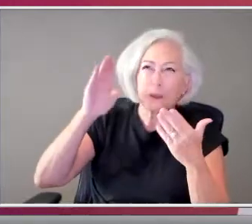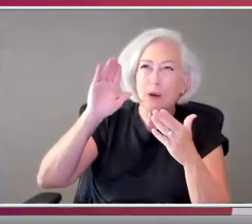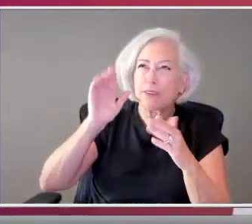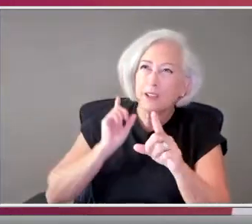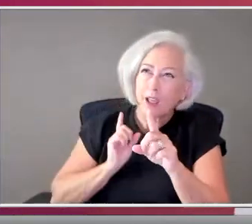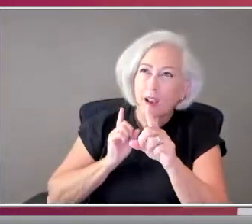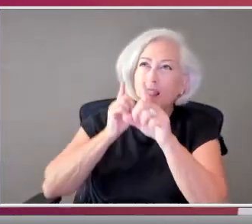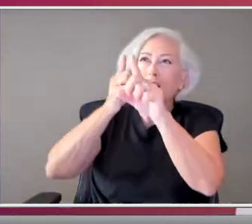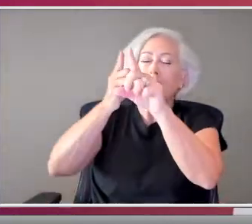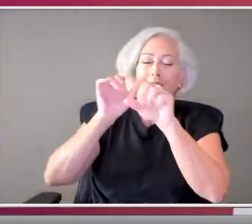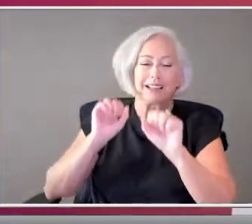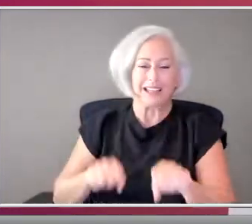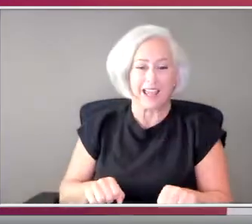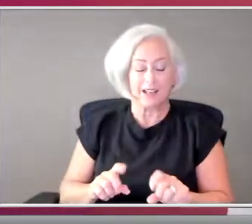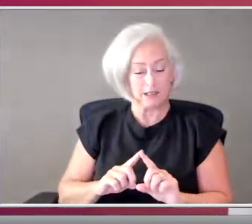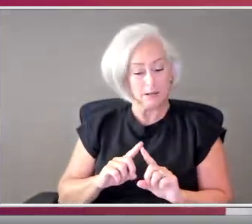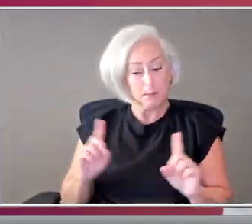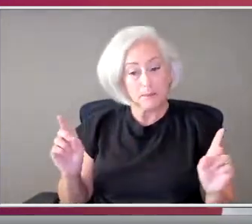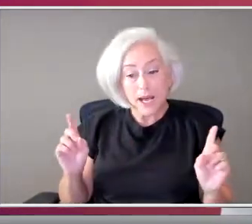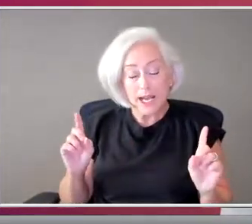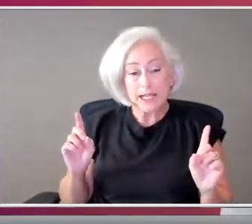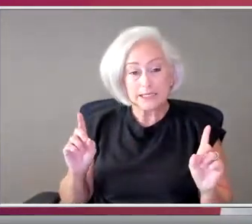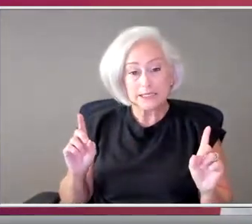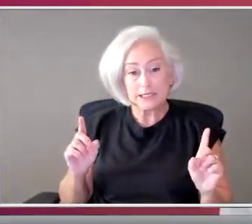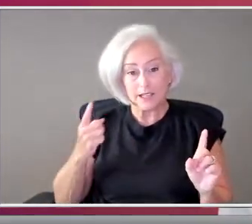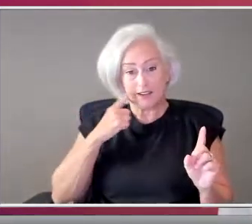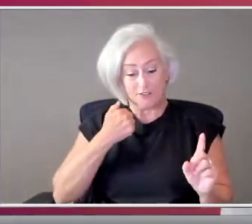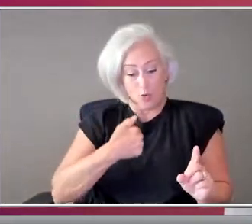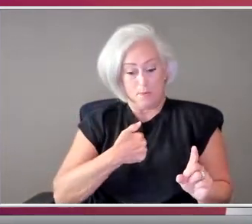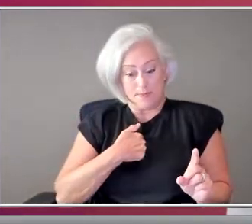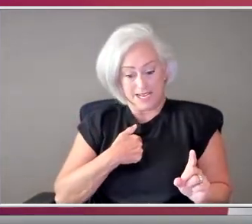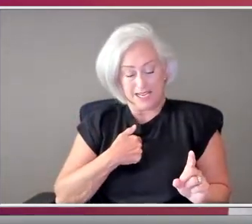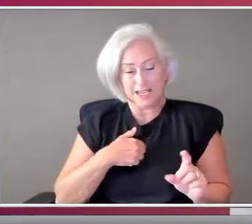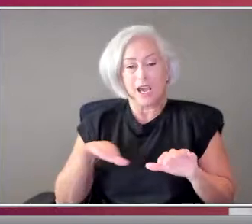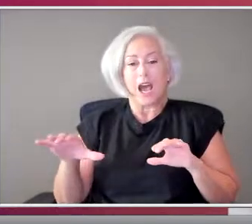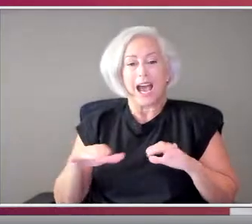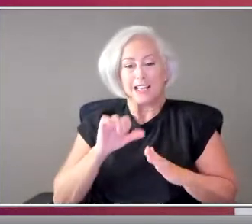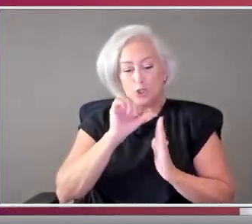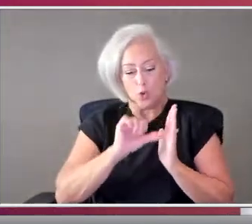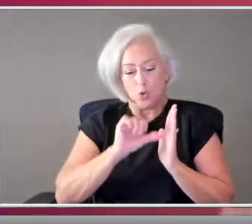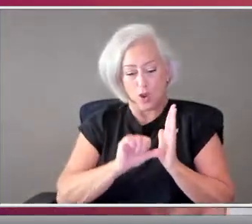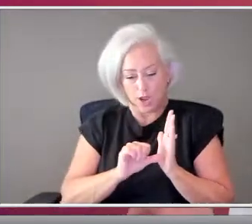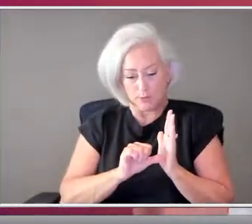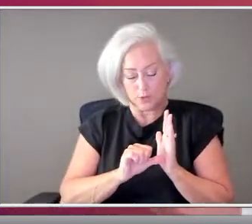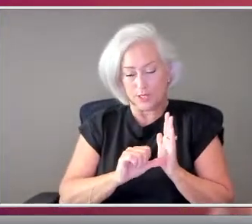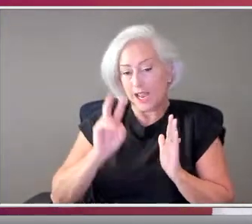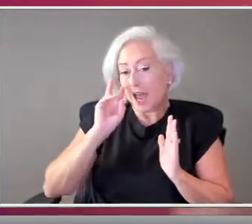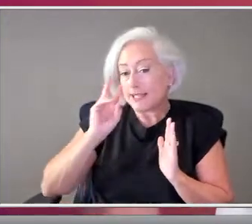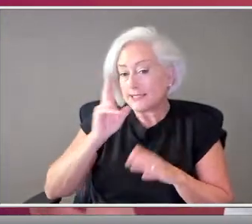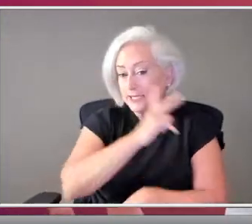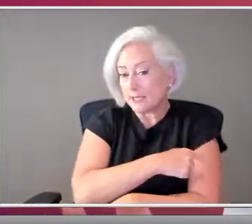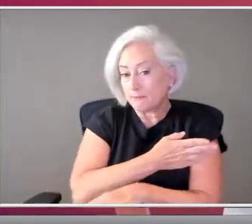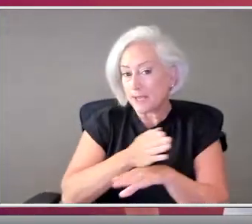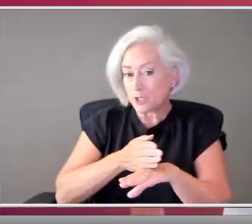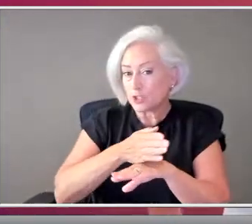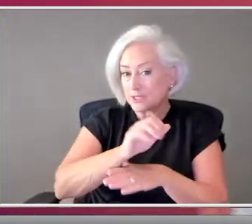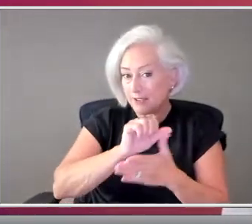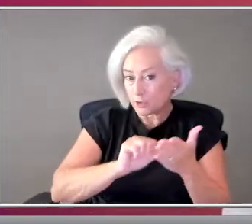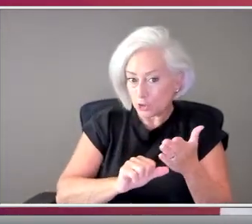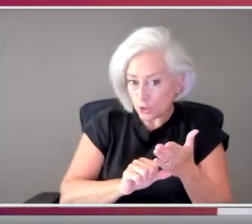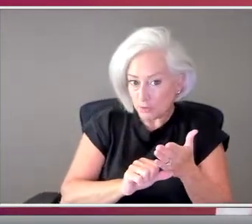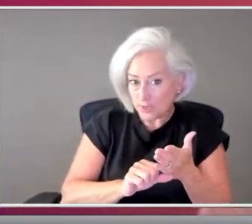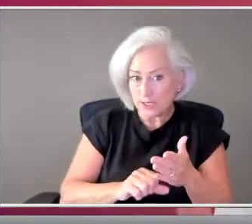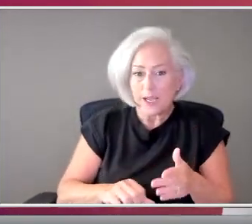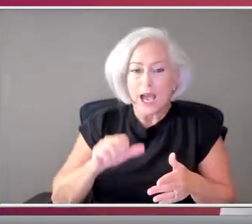talk about is, especially for me, I operate, and so I'll see patients after surgery, and I'm like, this isn't that you're going to do a whole extra mile